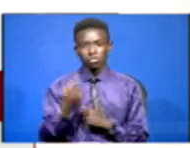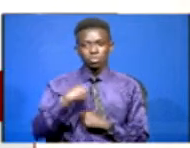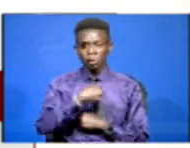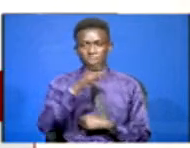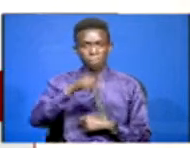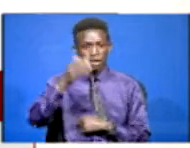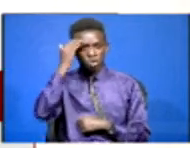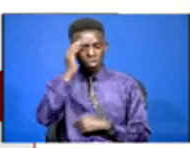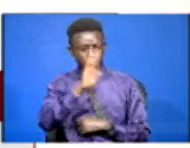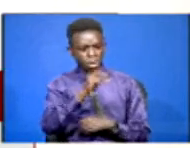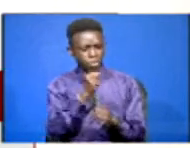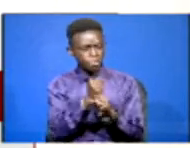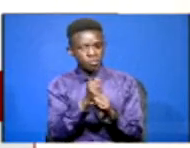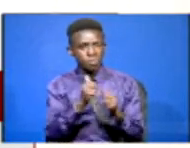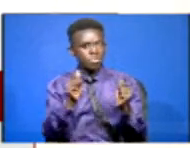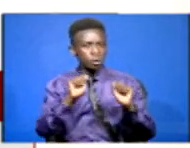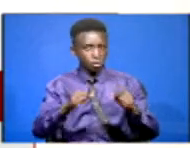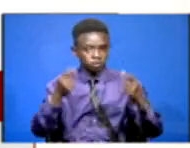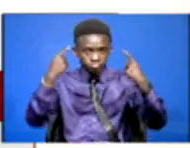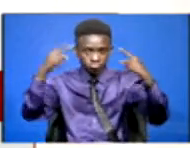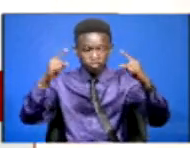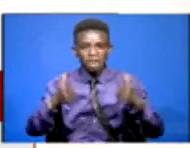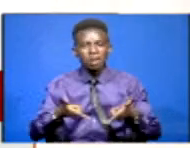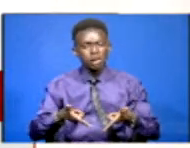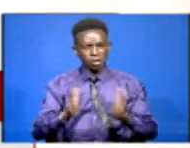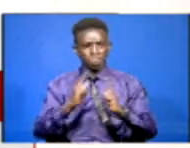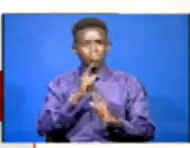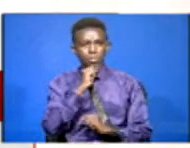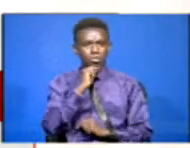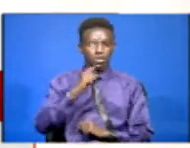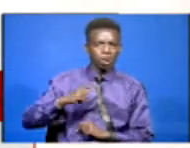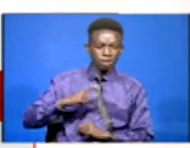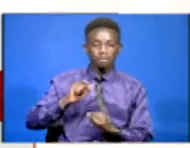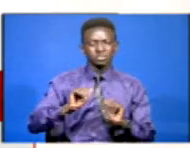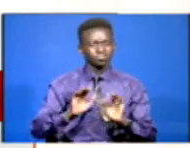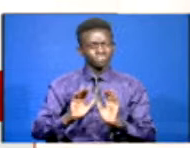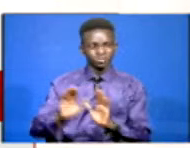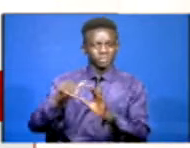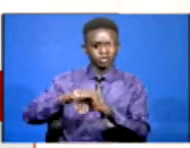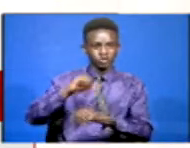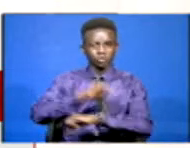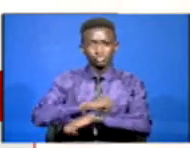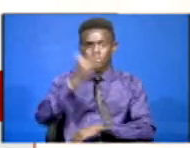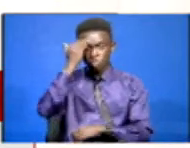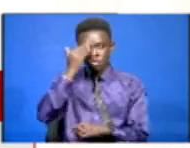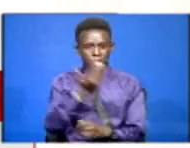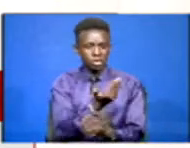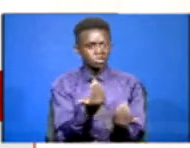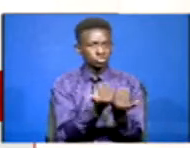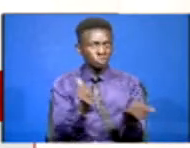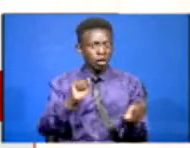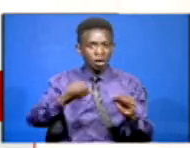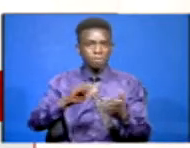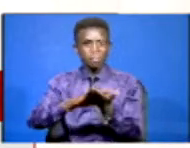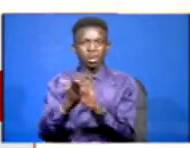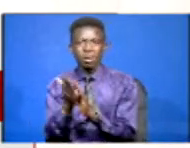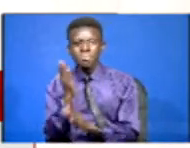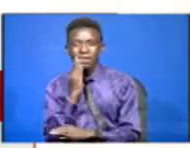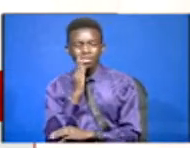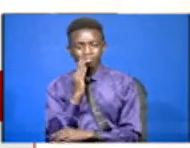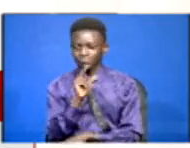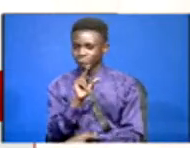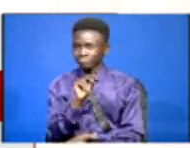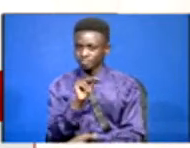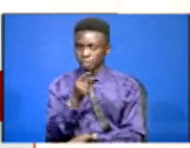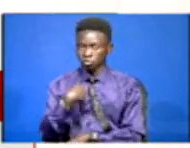Let our boys and girls remain in school. There is no motherhood in childhood, and this must be taken seriously by